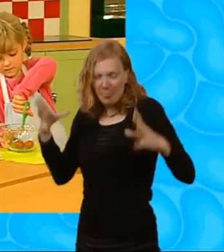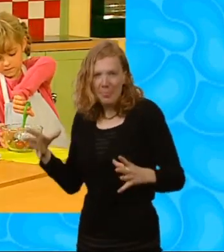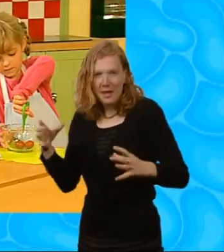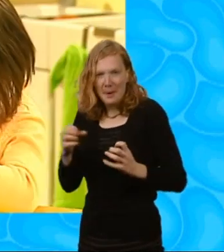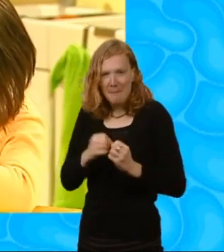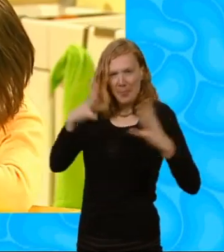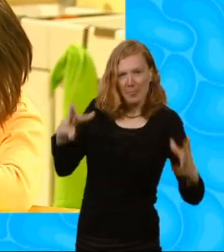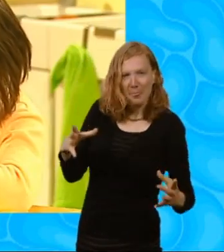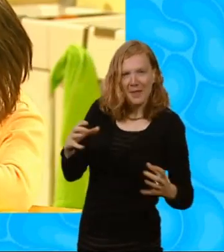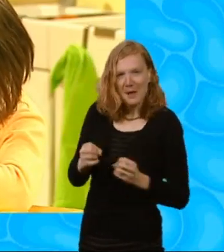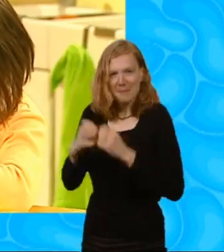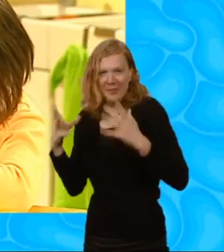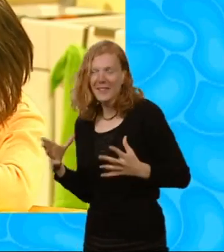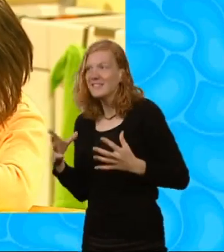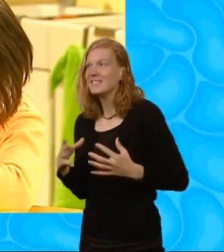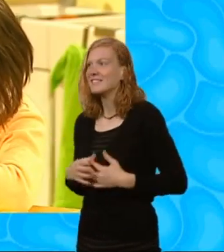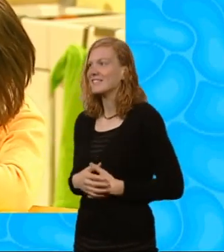squish.